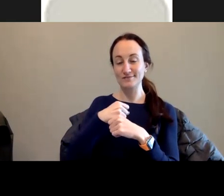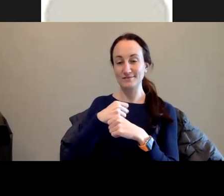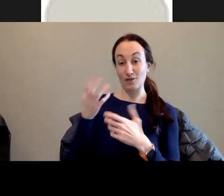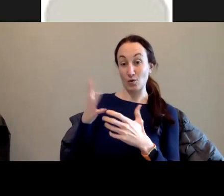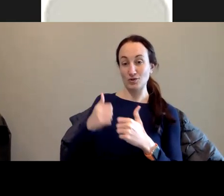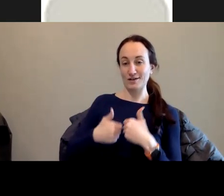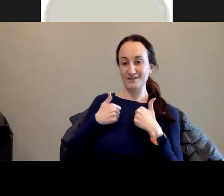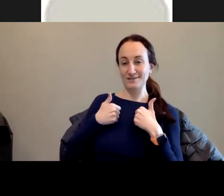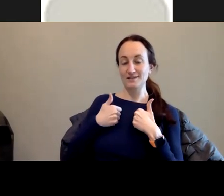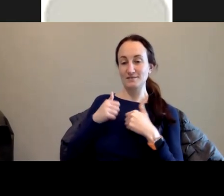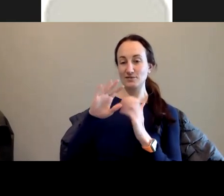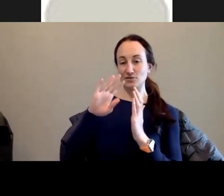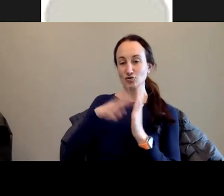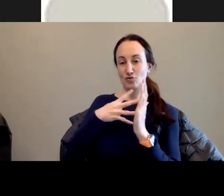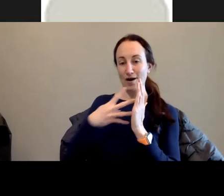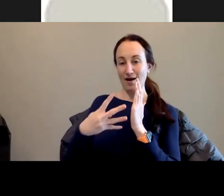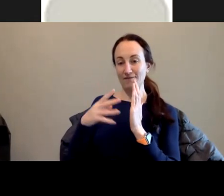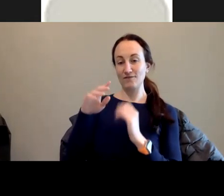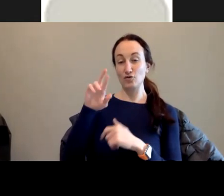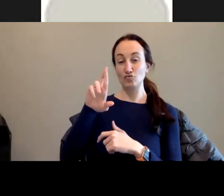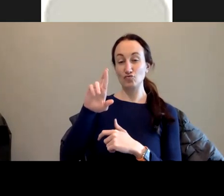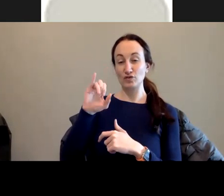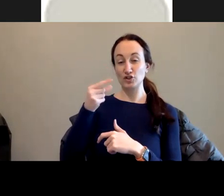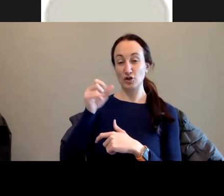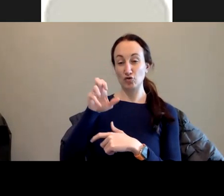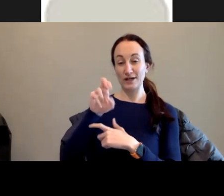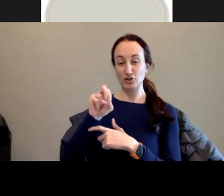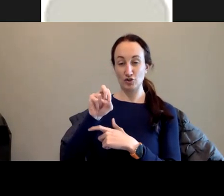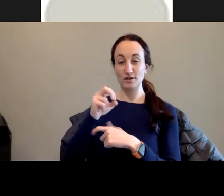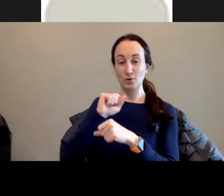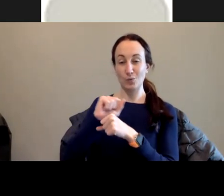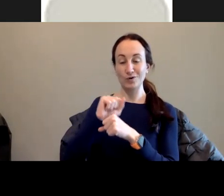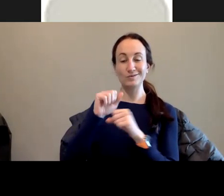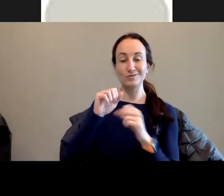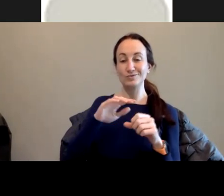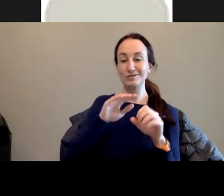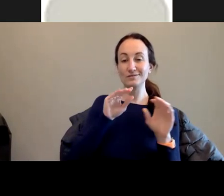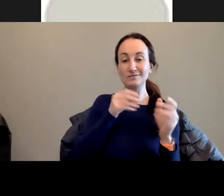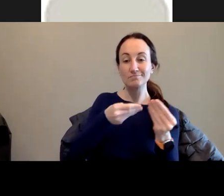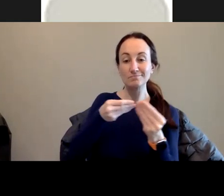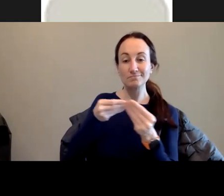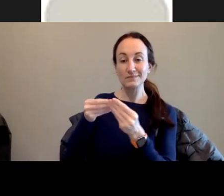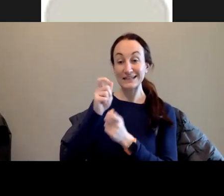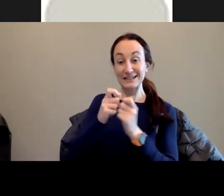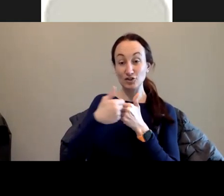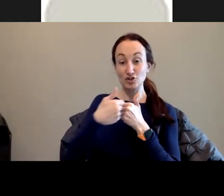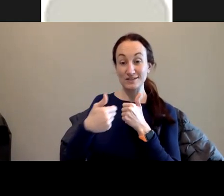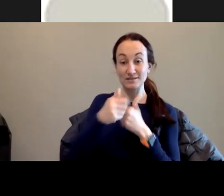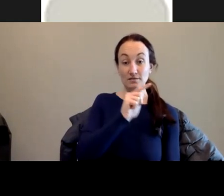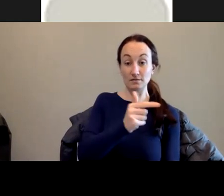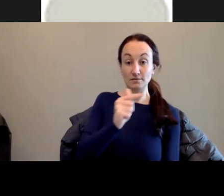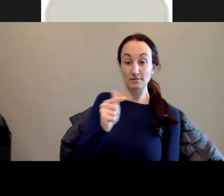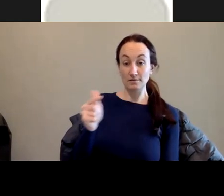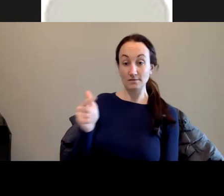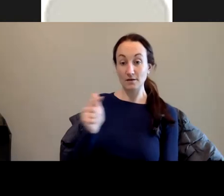graph generation work that kind of just fill out the distances just one by one. So it does